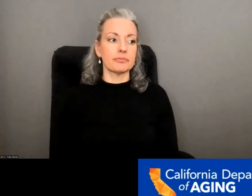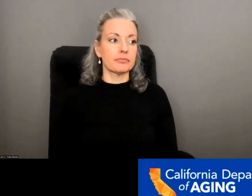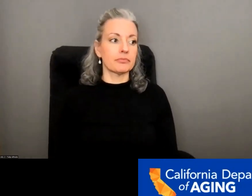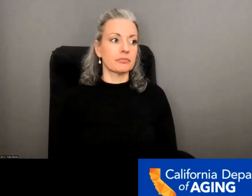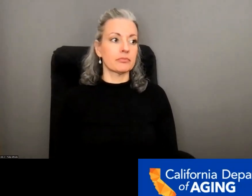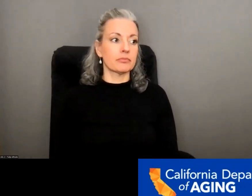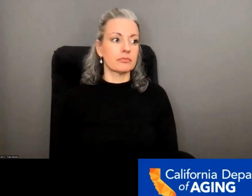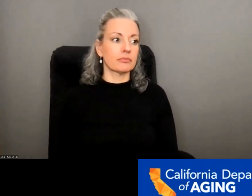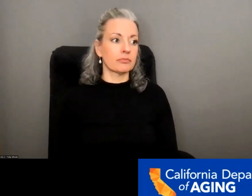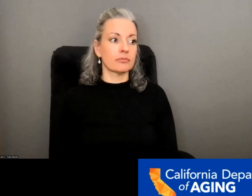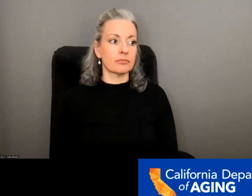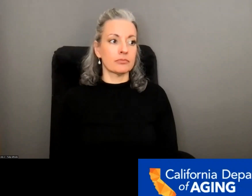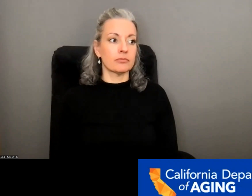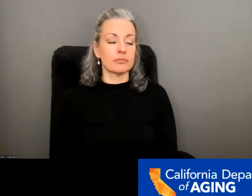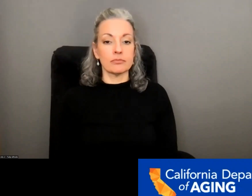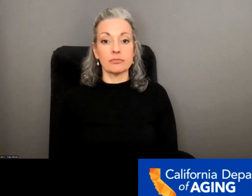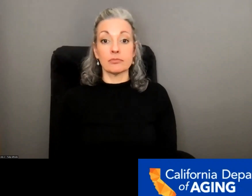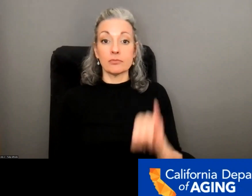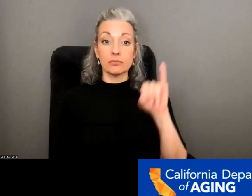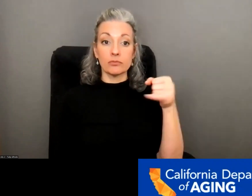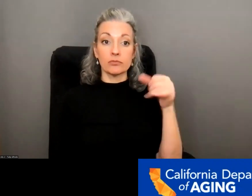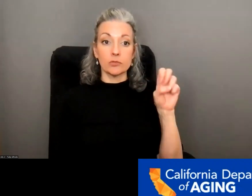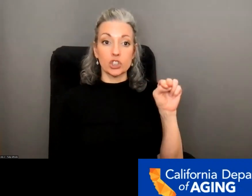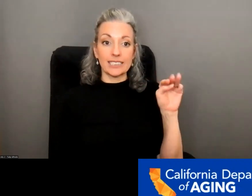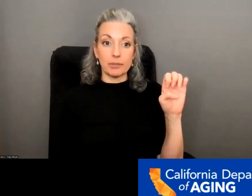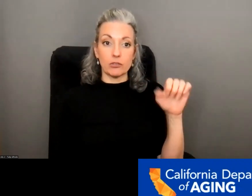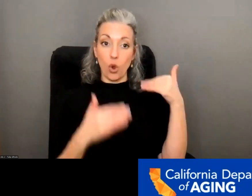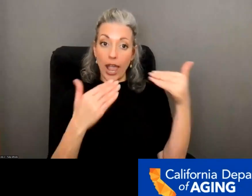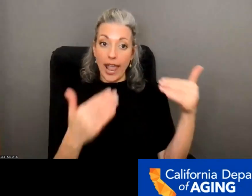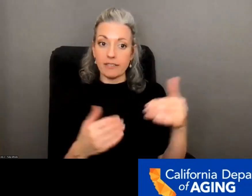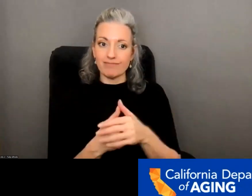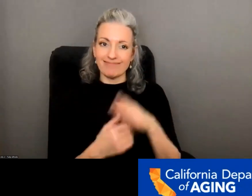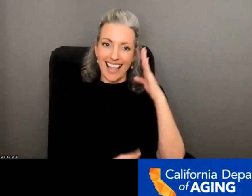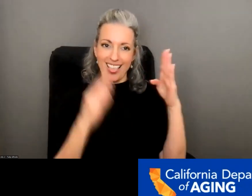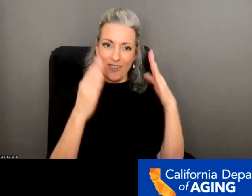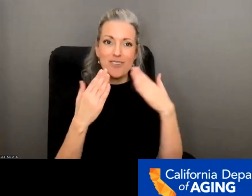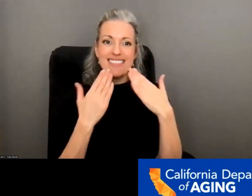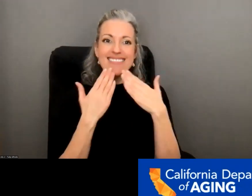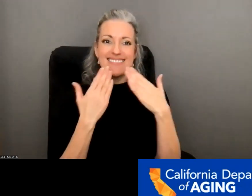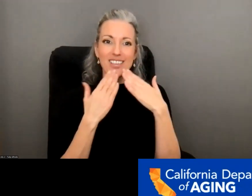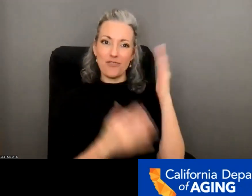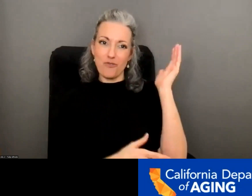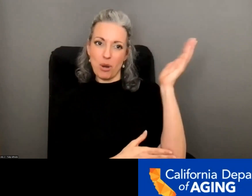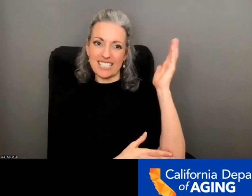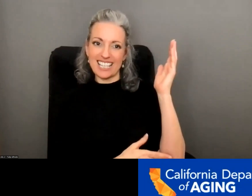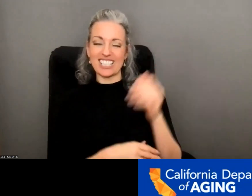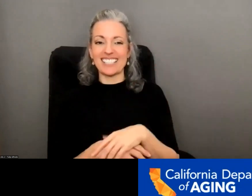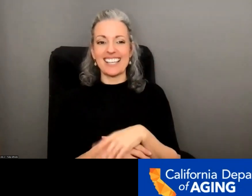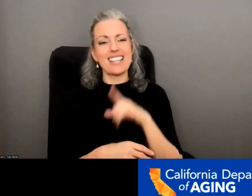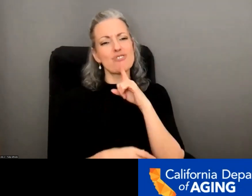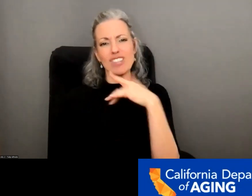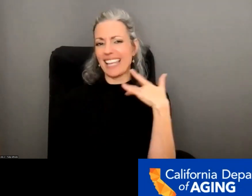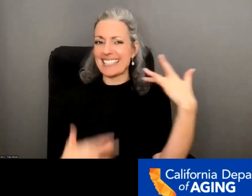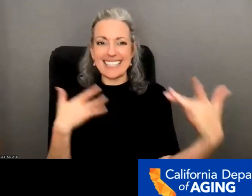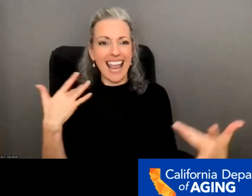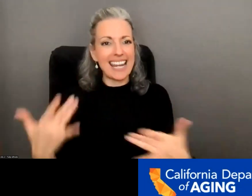Okay, let's see. Jasmine, go ahead. Hi, thank you so much for the presentation. This is really exciting to